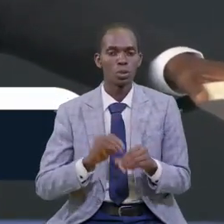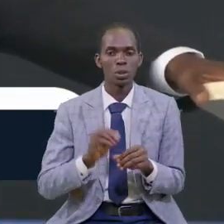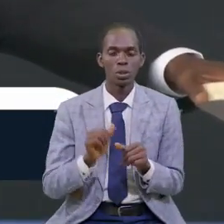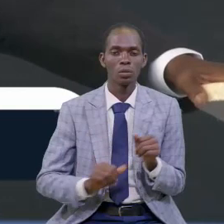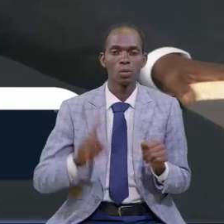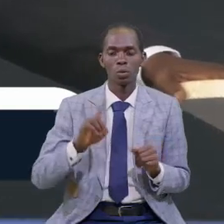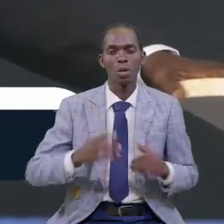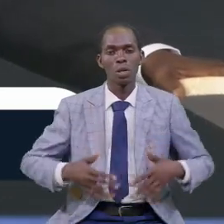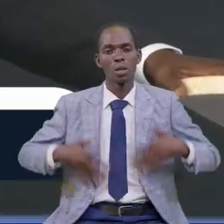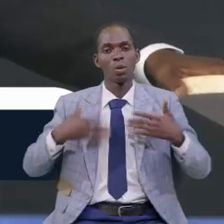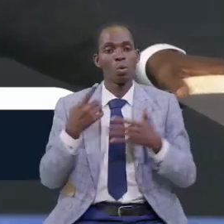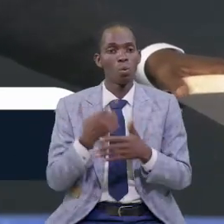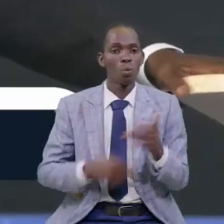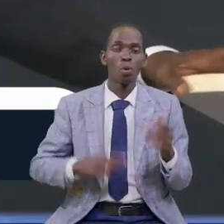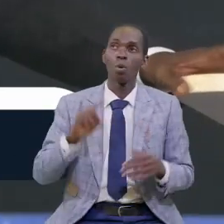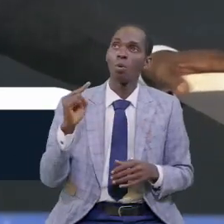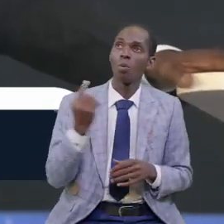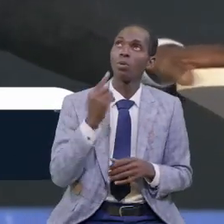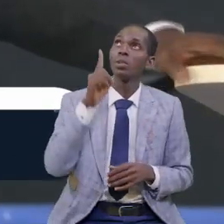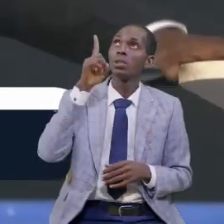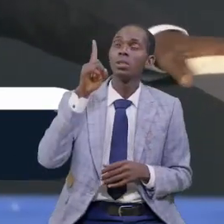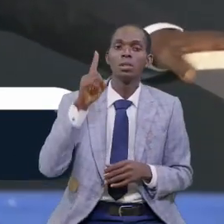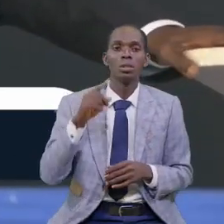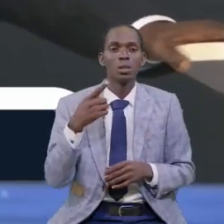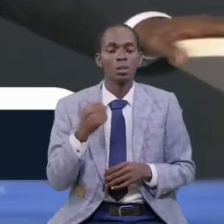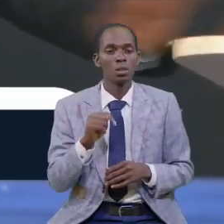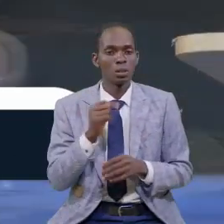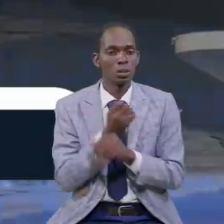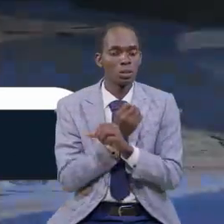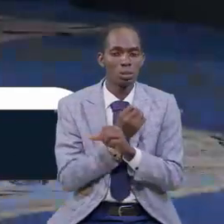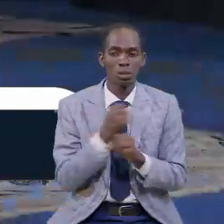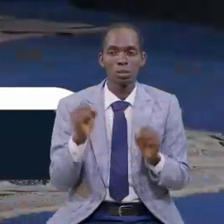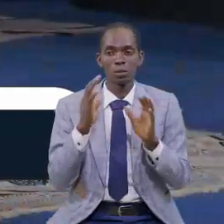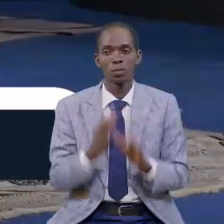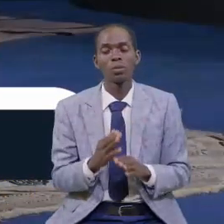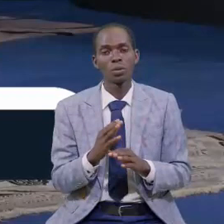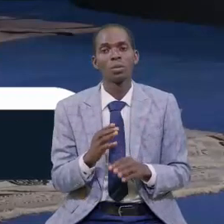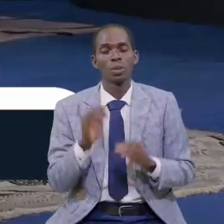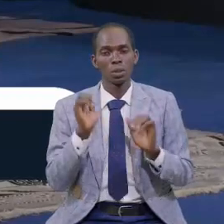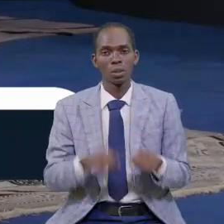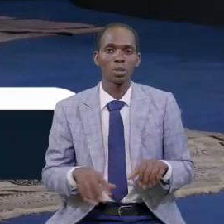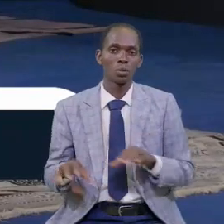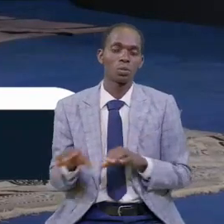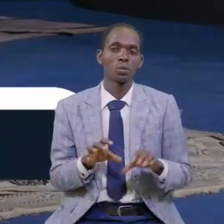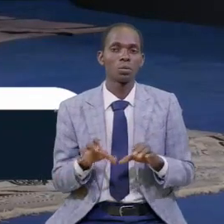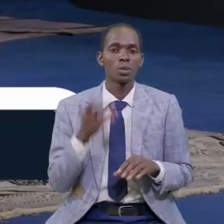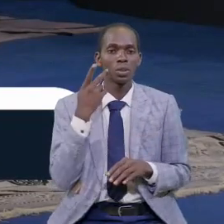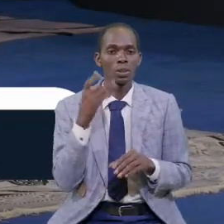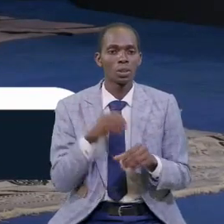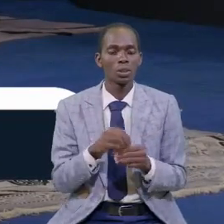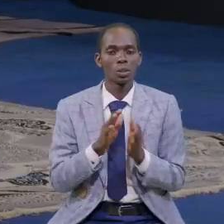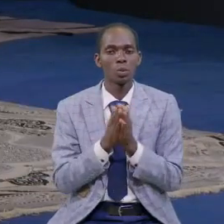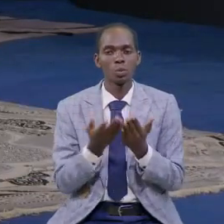he, the just King, can do. Look at Revelation chapter